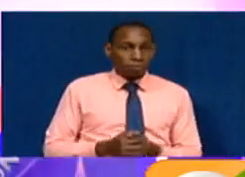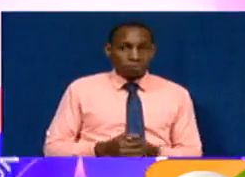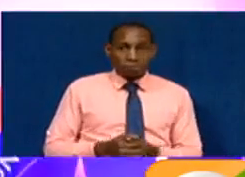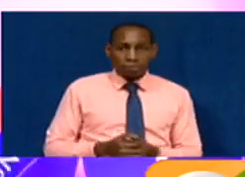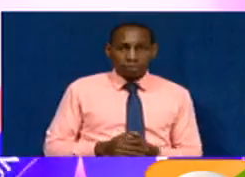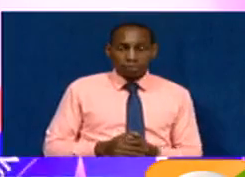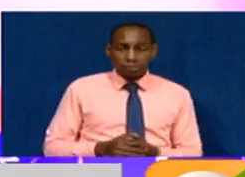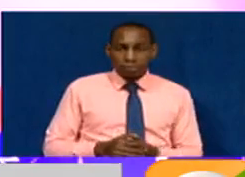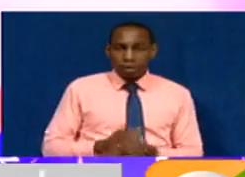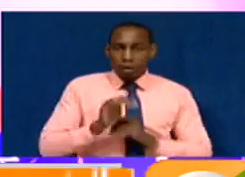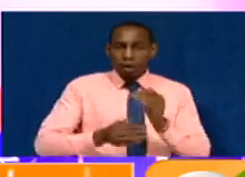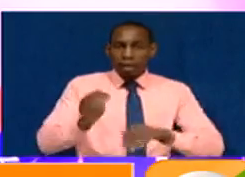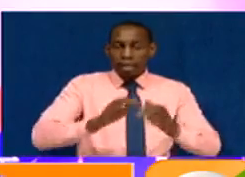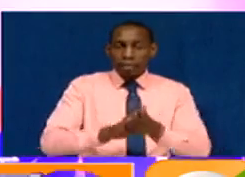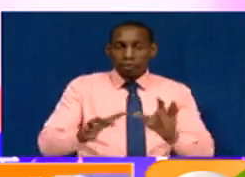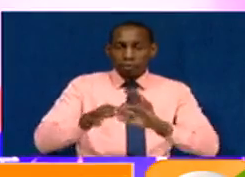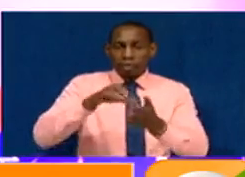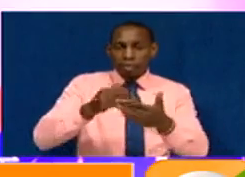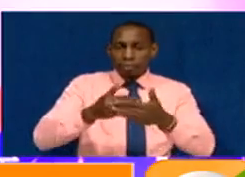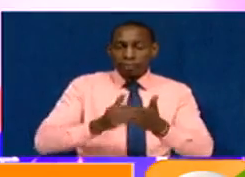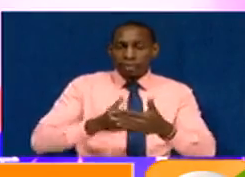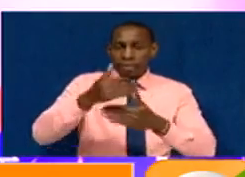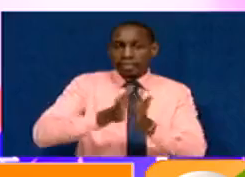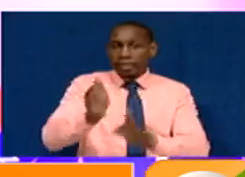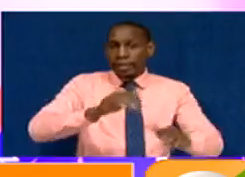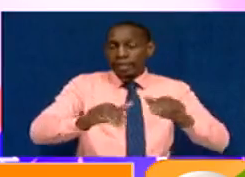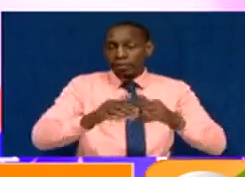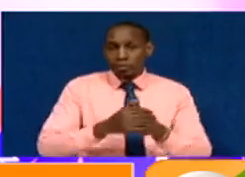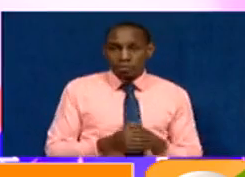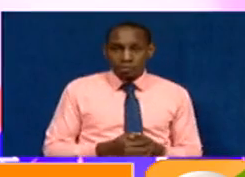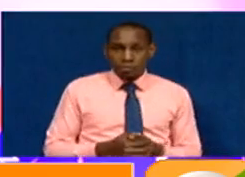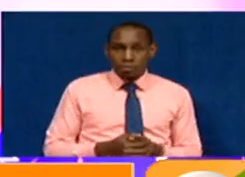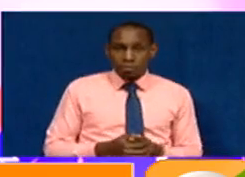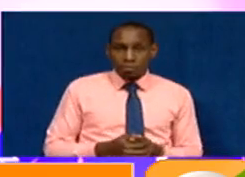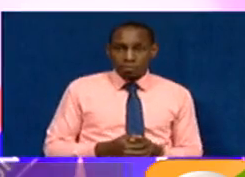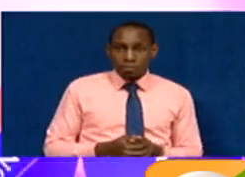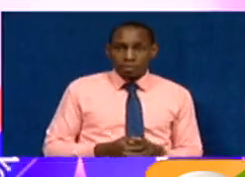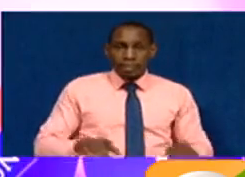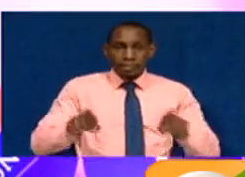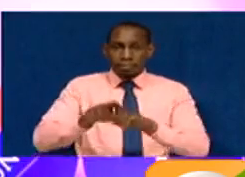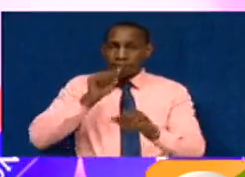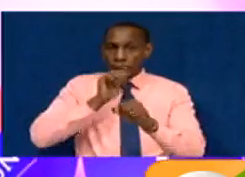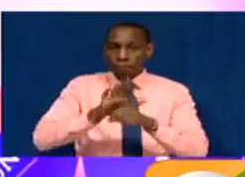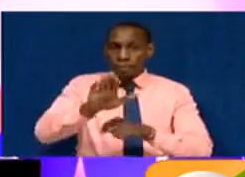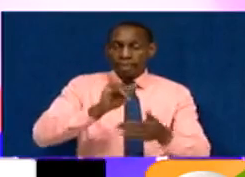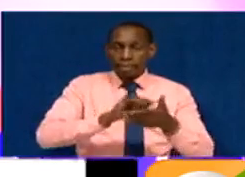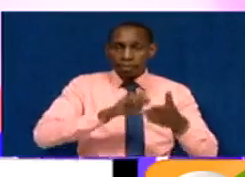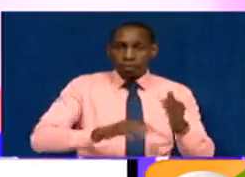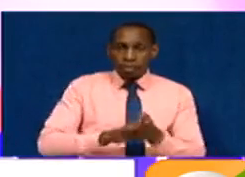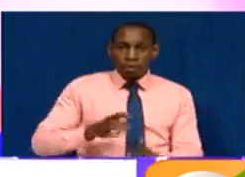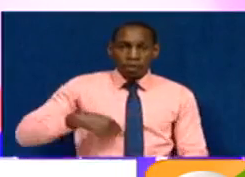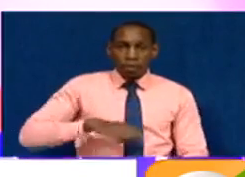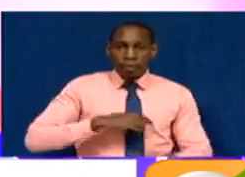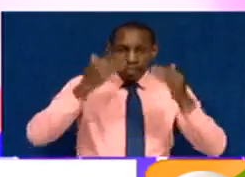all election-related cases ahead of the next general elections, and also to assure you that we in